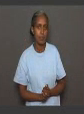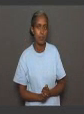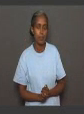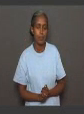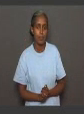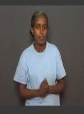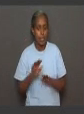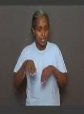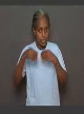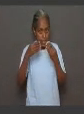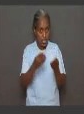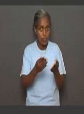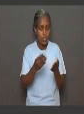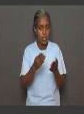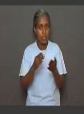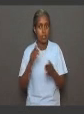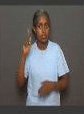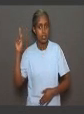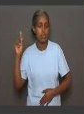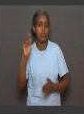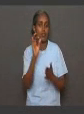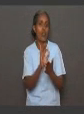It is given by this formula.